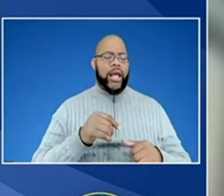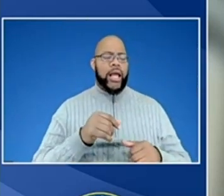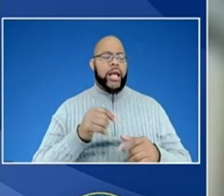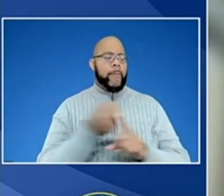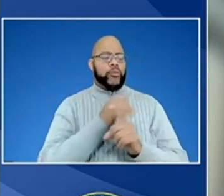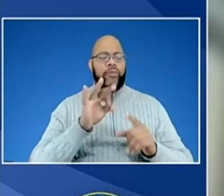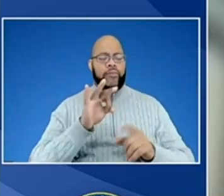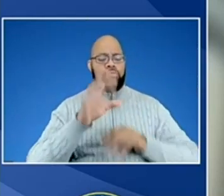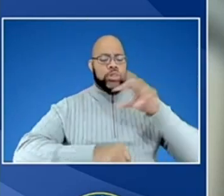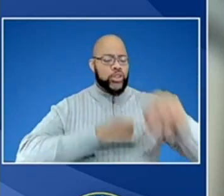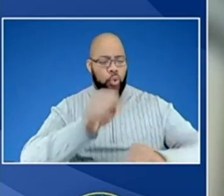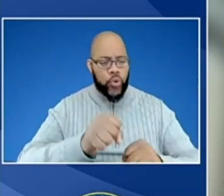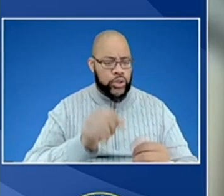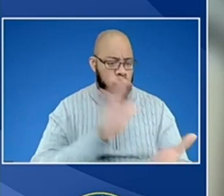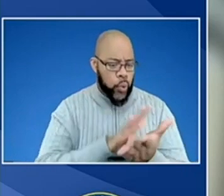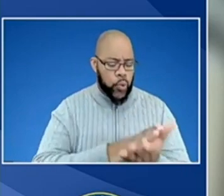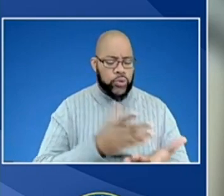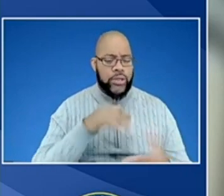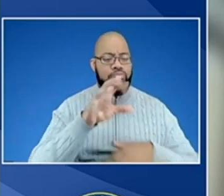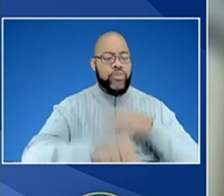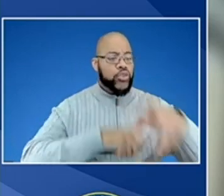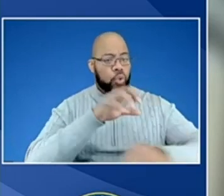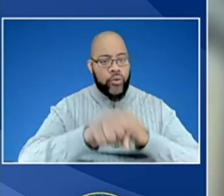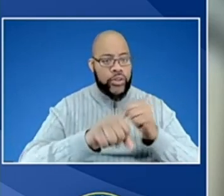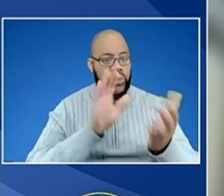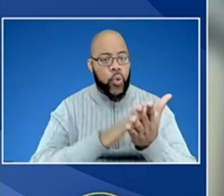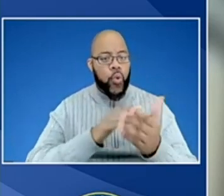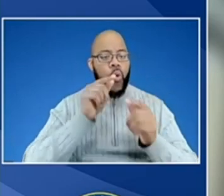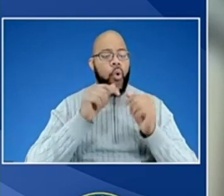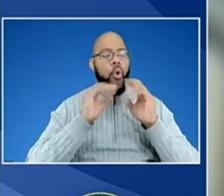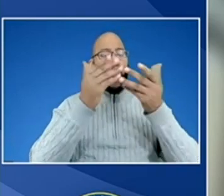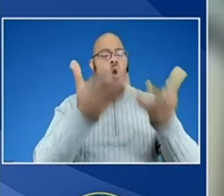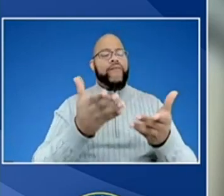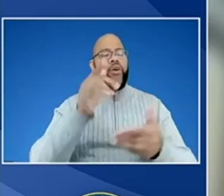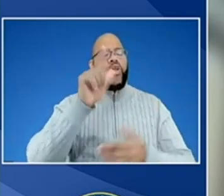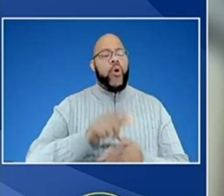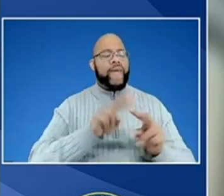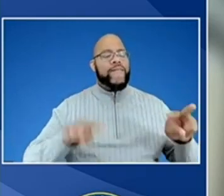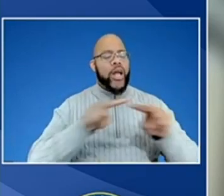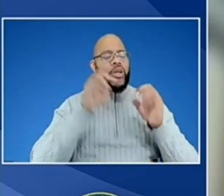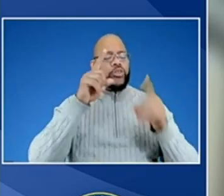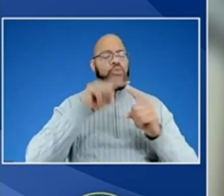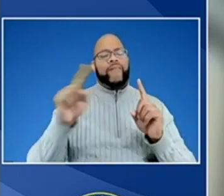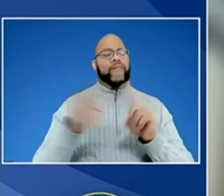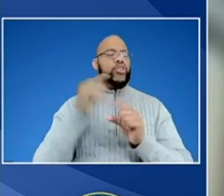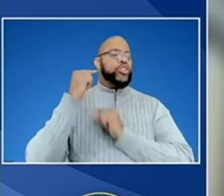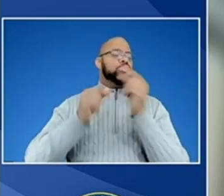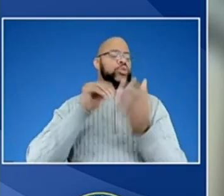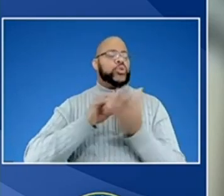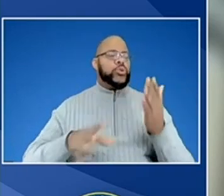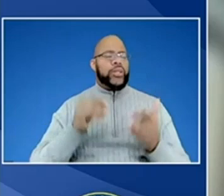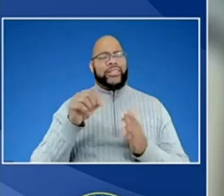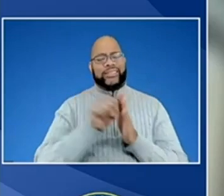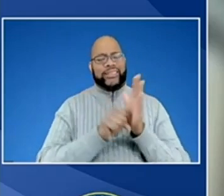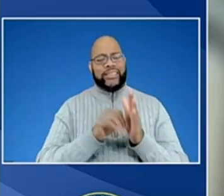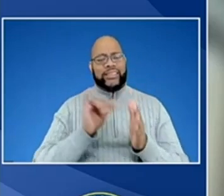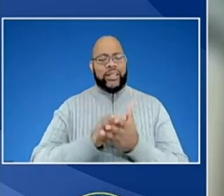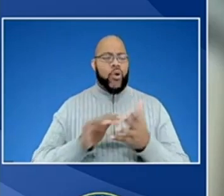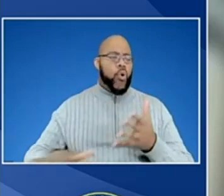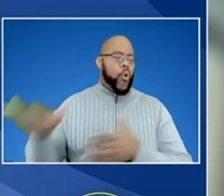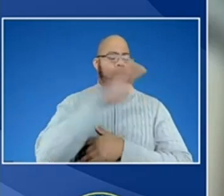schools. And I'll note predatory schools that offer low value education often to first generation students in states across the